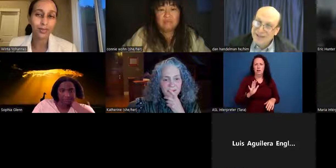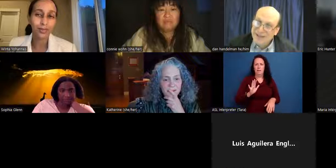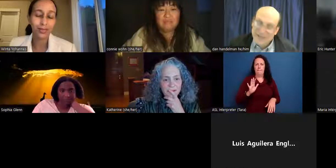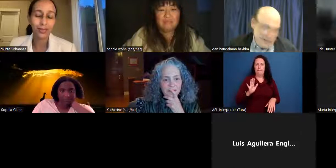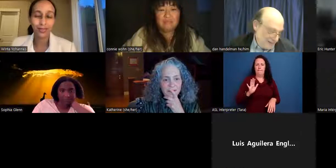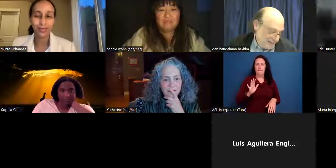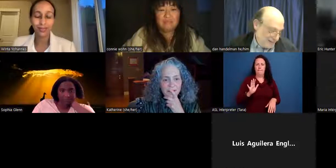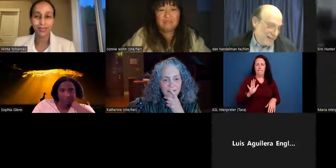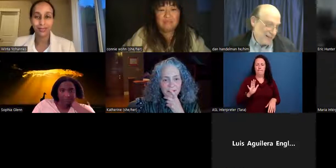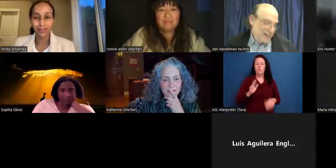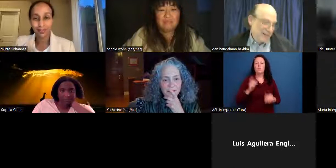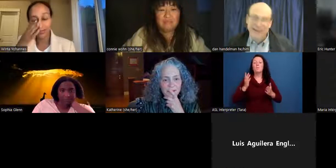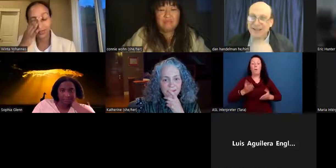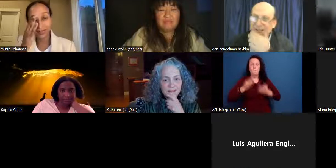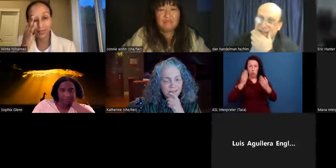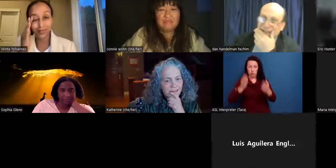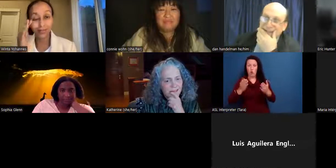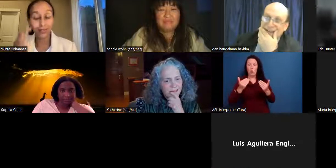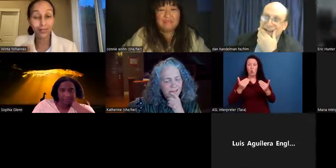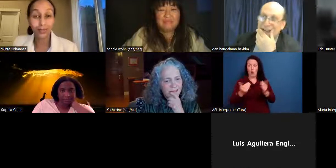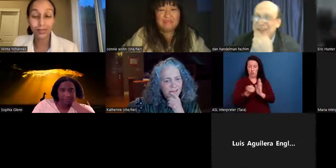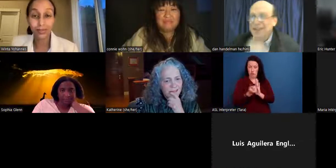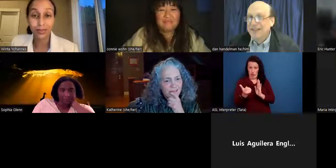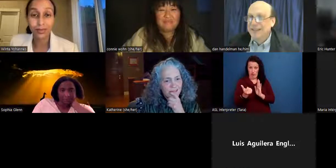the proposal was just strike. Yes.